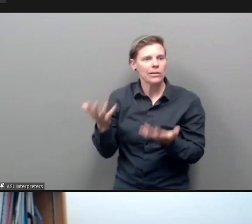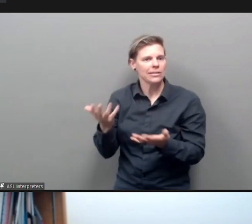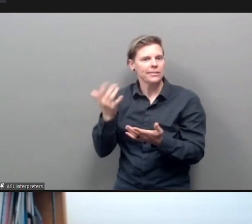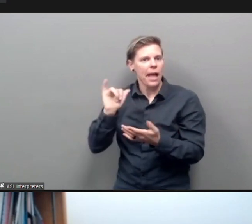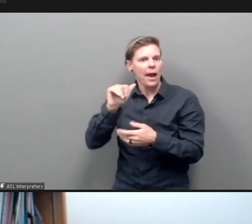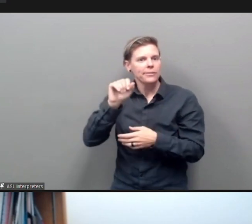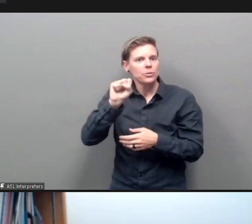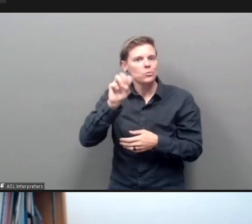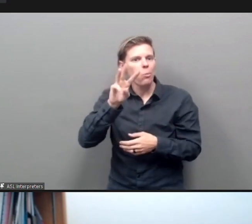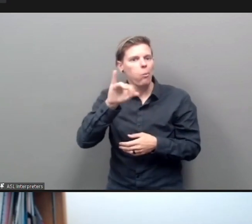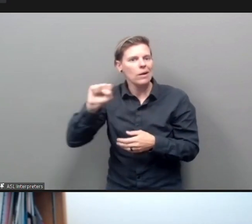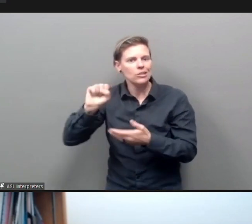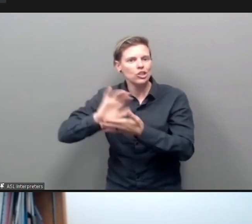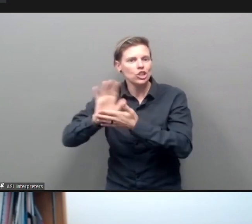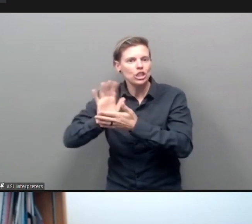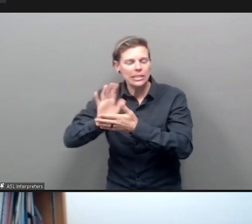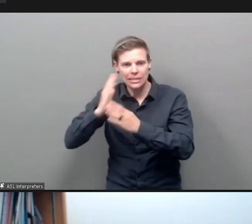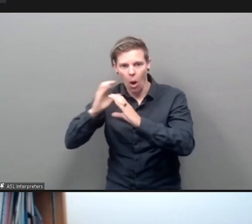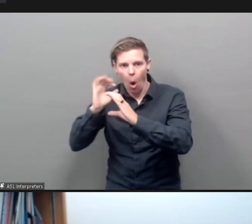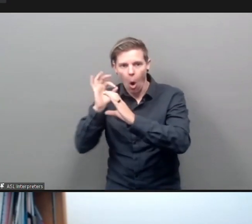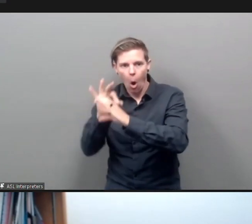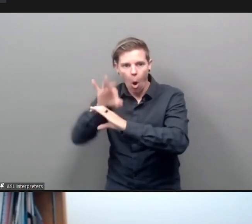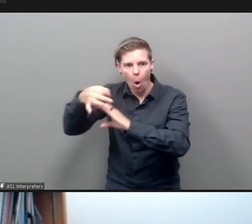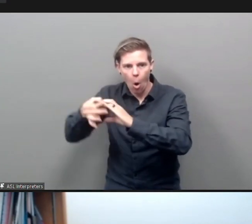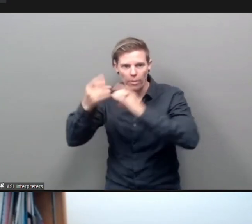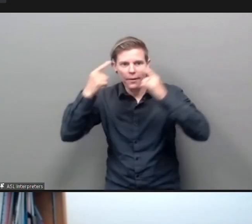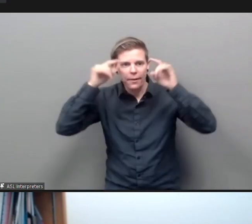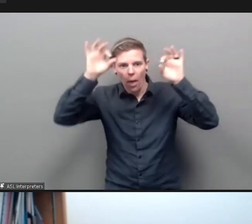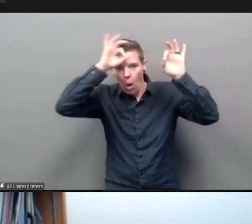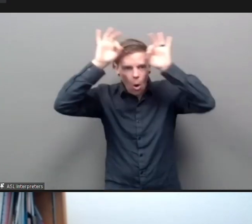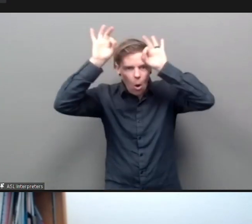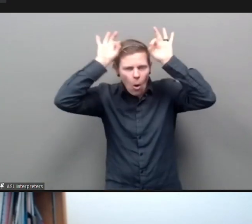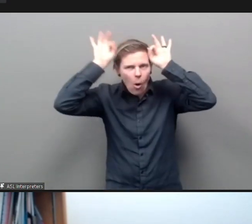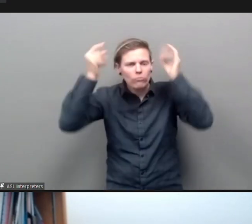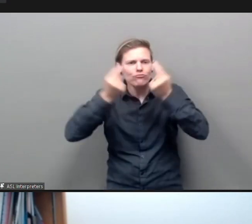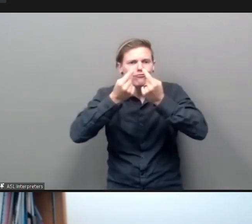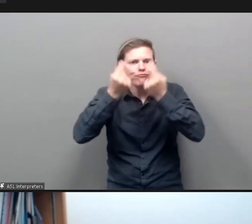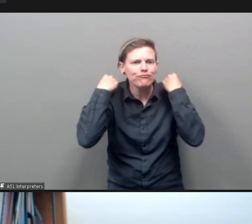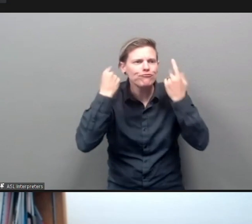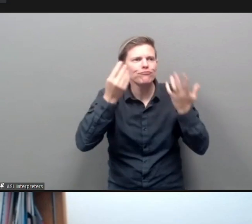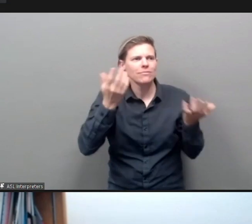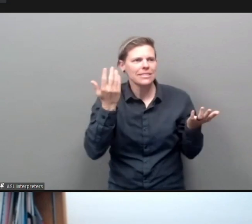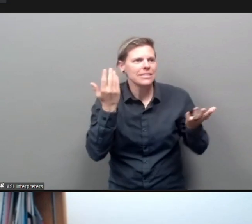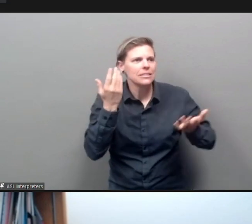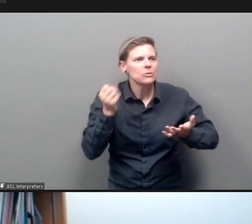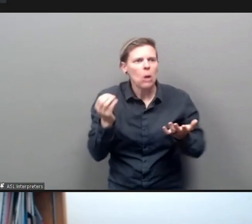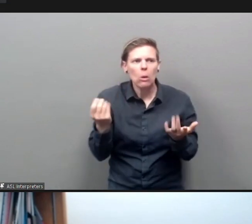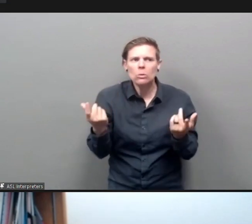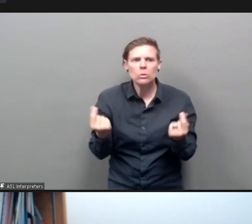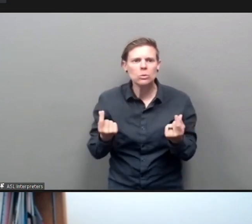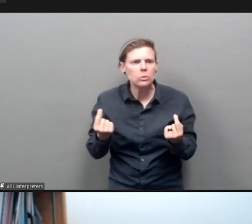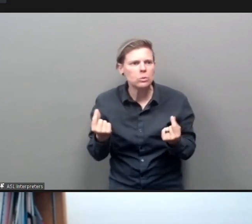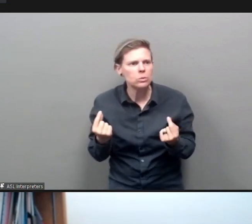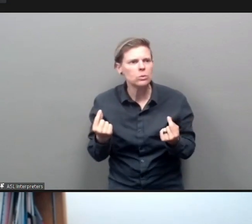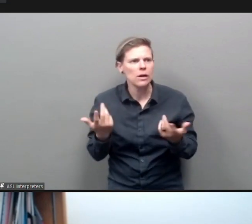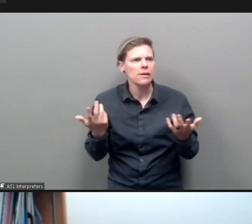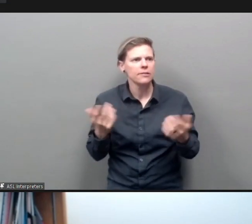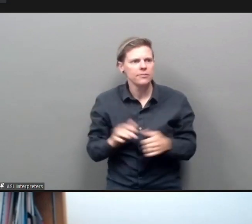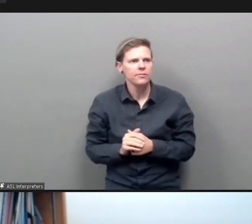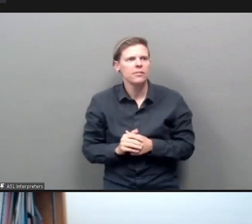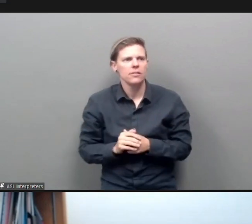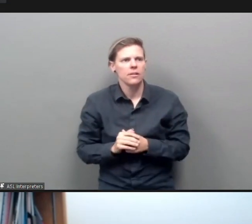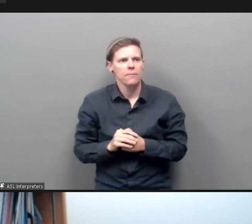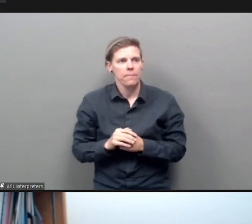visible. And I'm just wondering if the squeeze on our healthcare system and the risk to